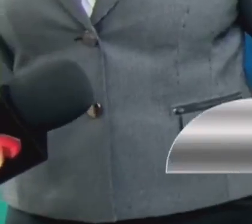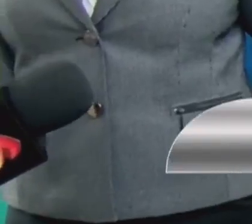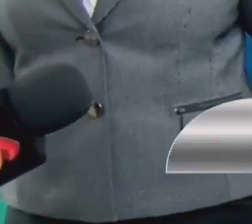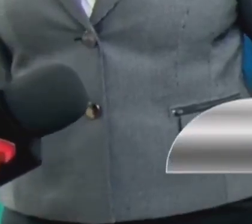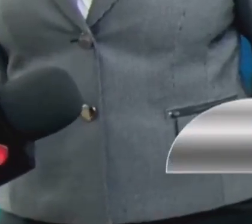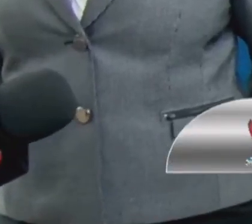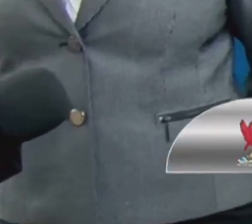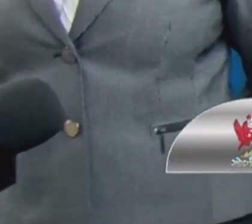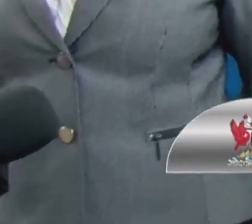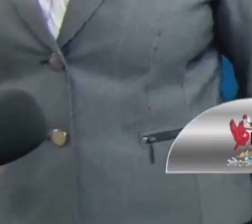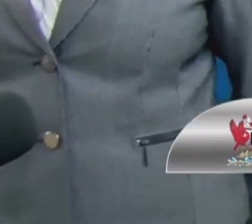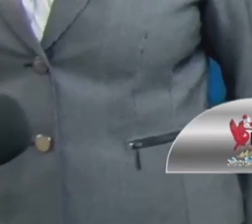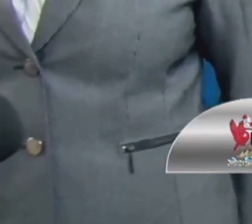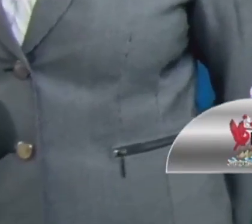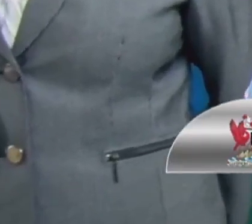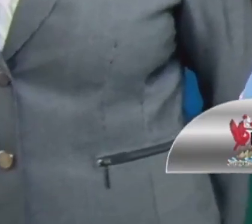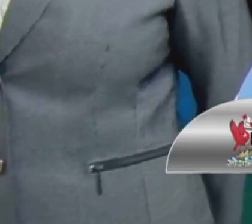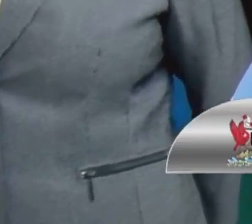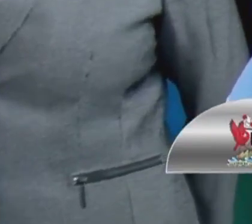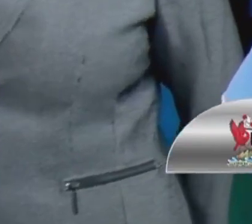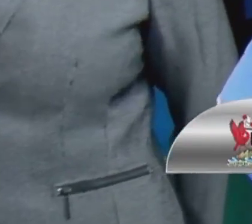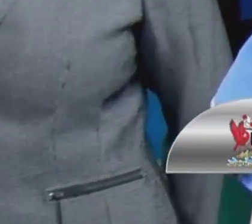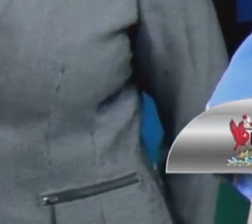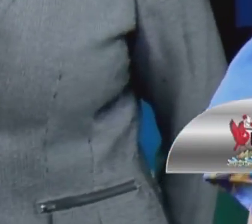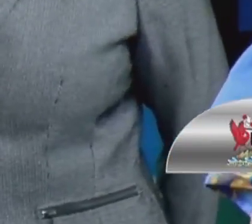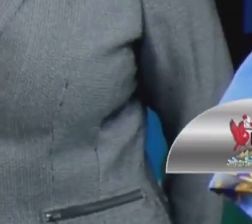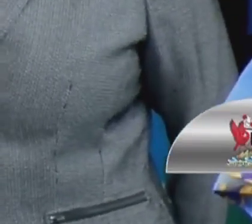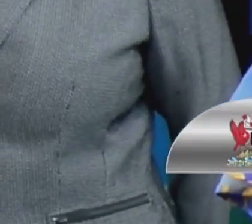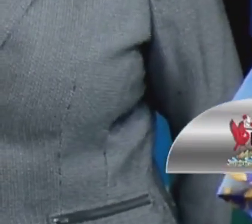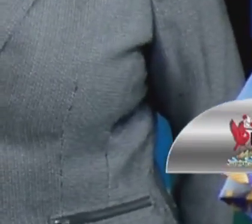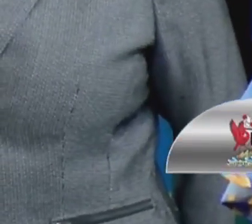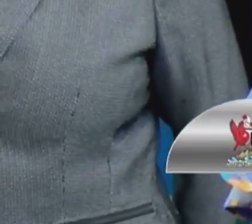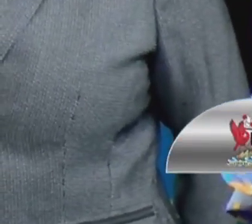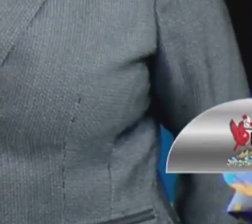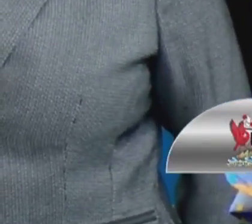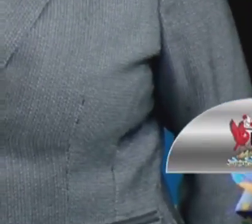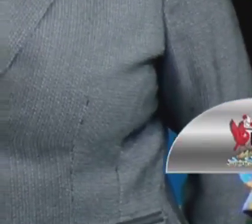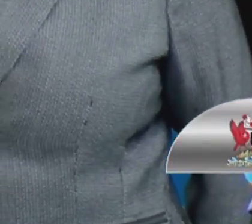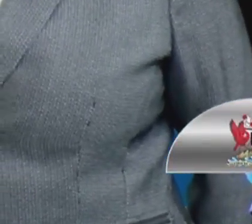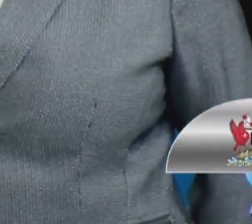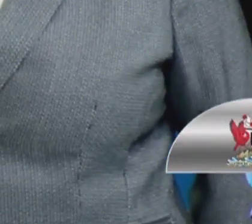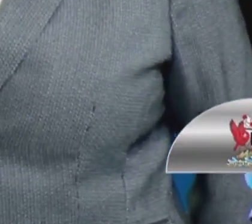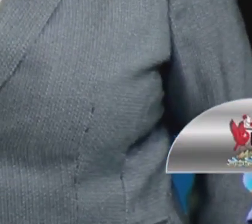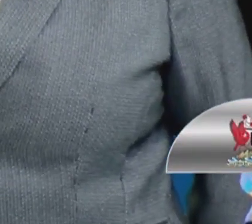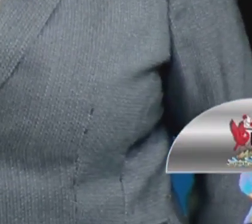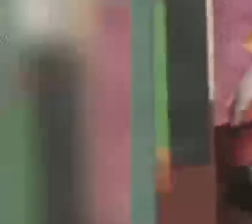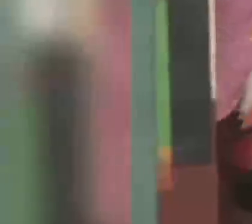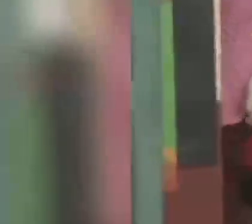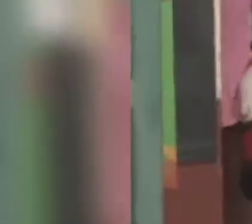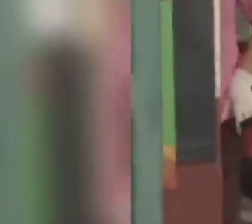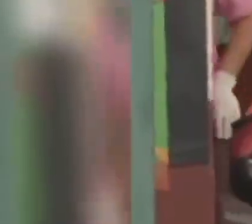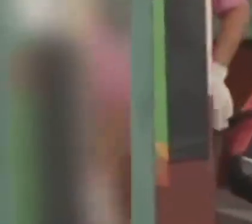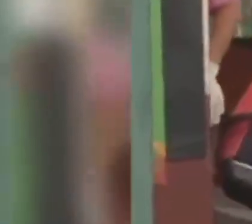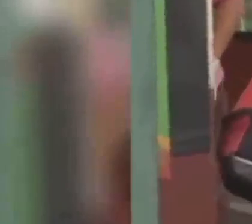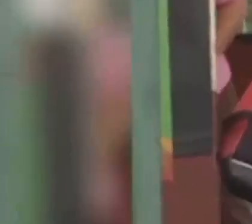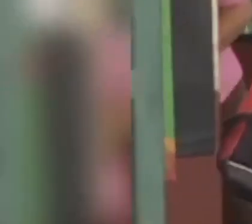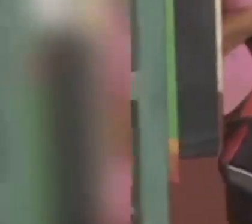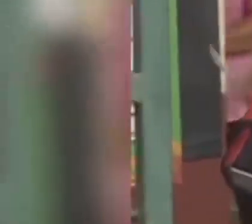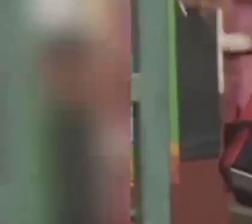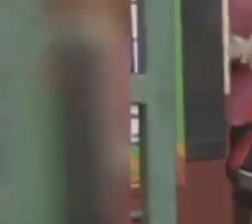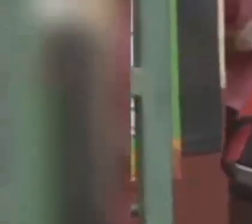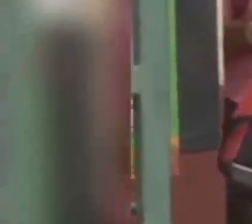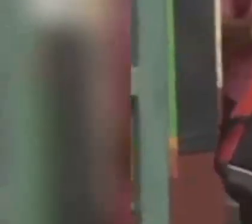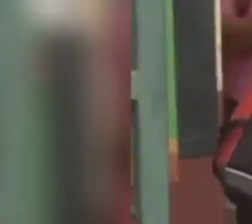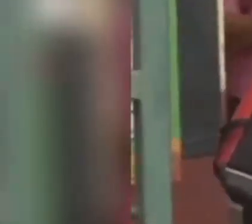full state of preparedness for the exam. The children are out. They have all of their protocols in place for entry in terms of health